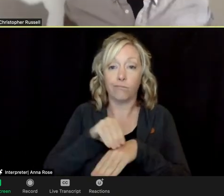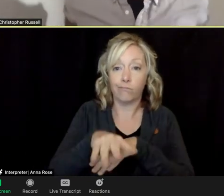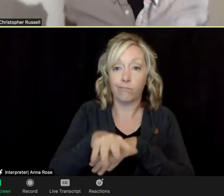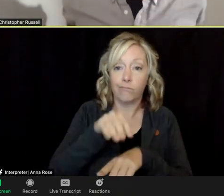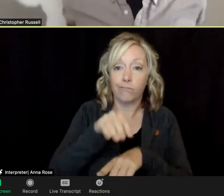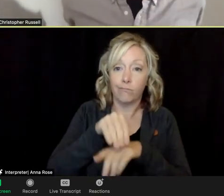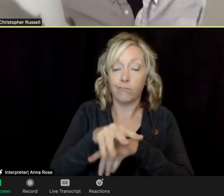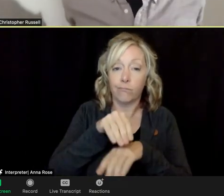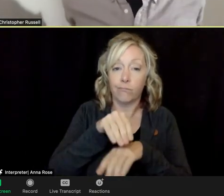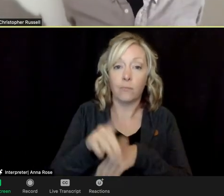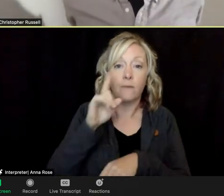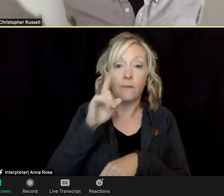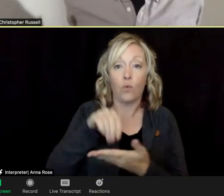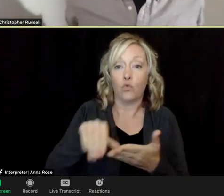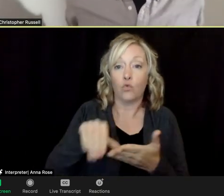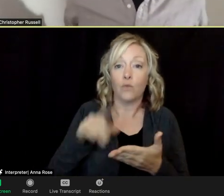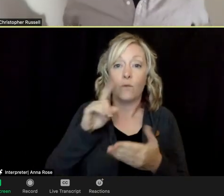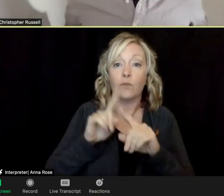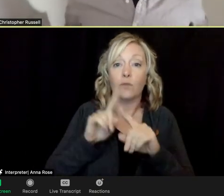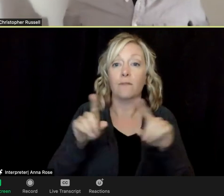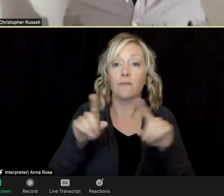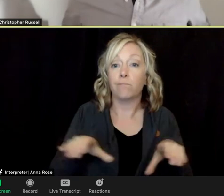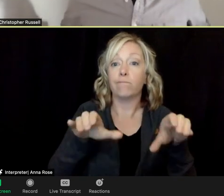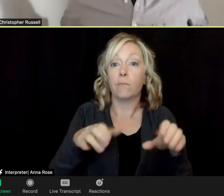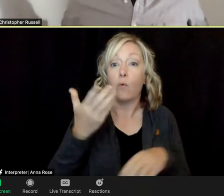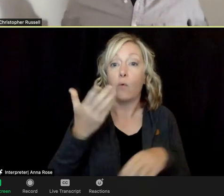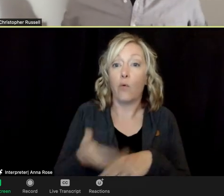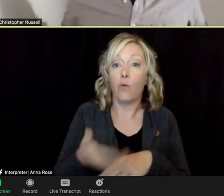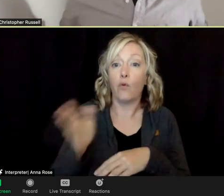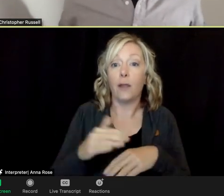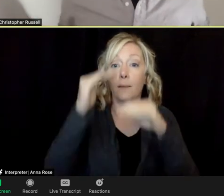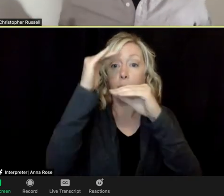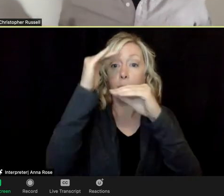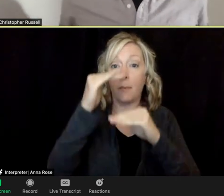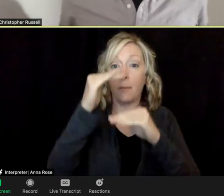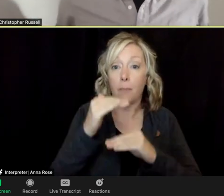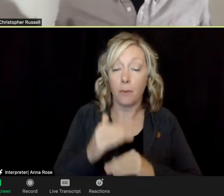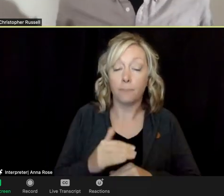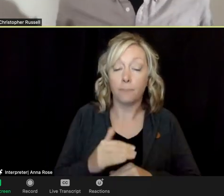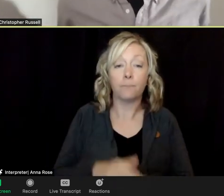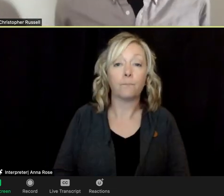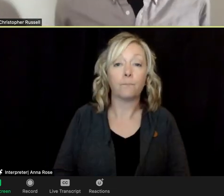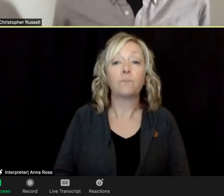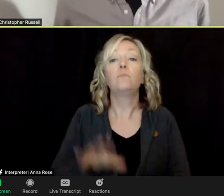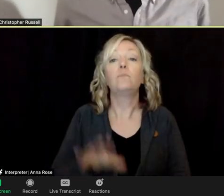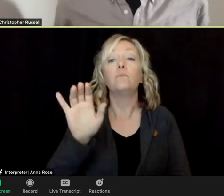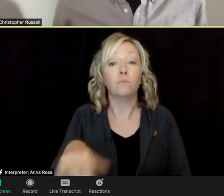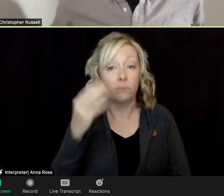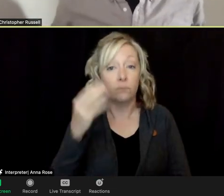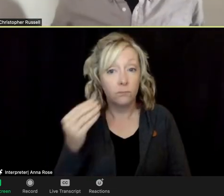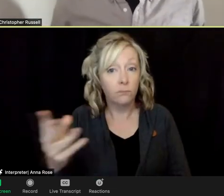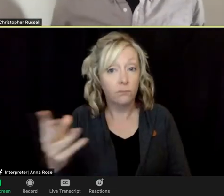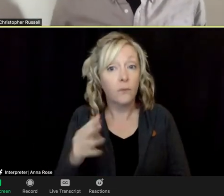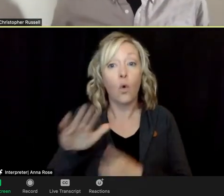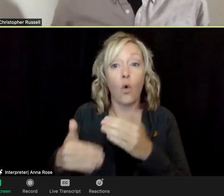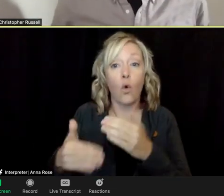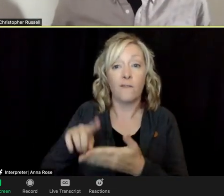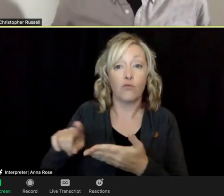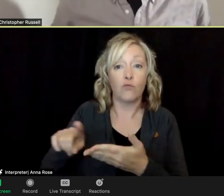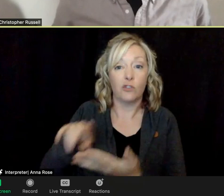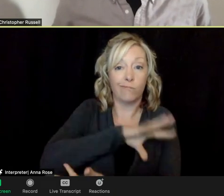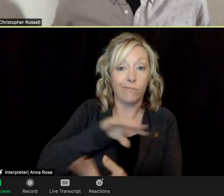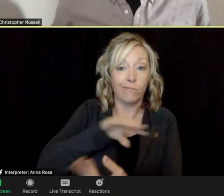capacities when the student is in these activities throughout the day. Well, other thing I should mention is that all of the research on